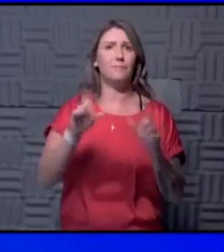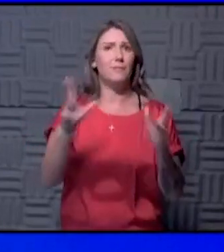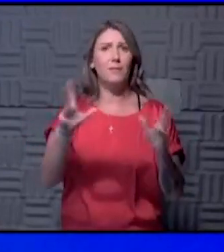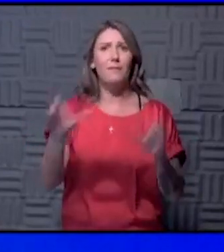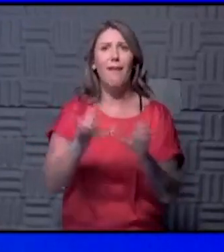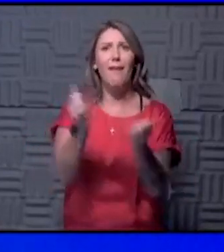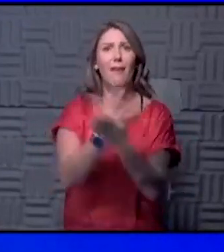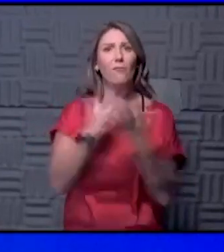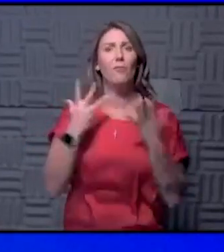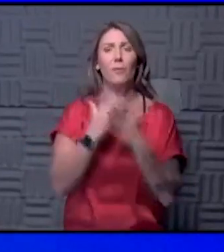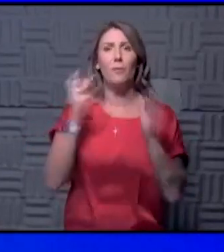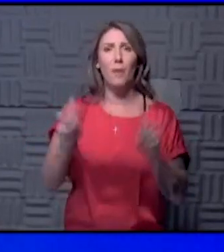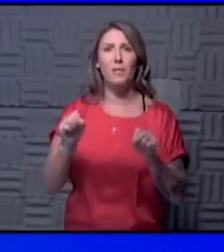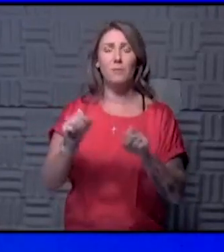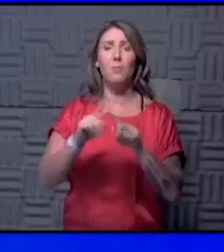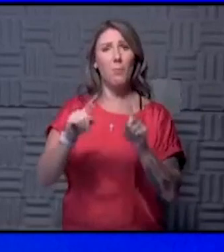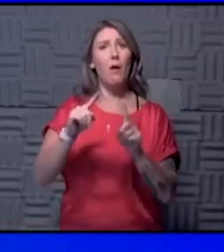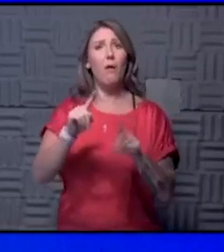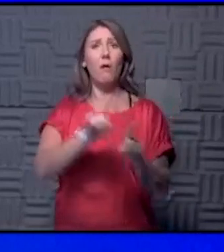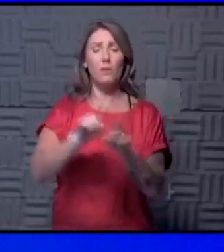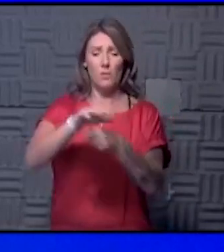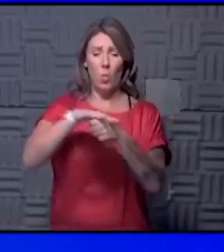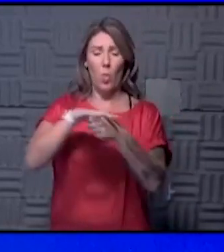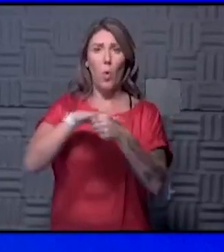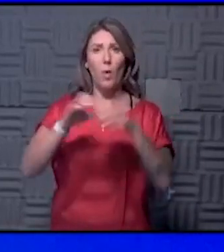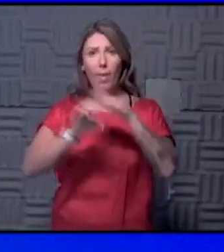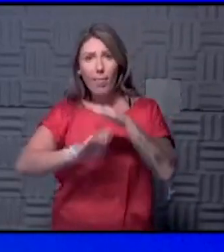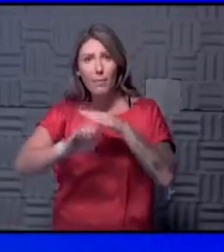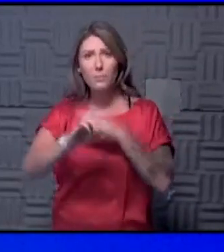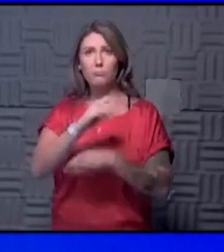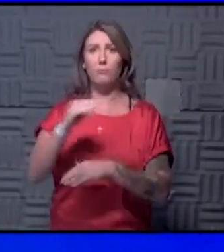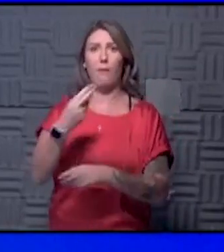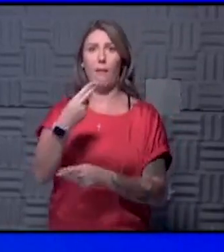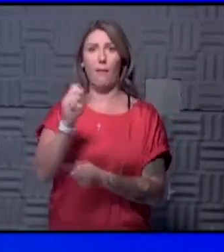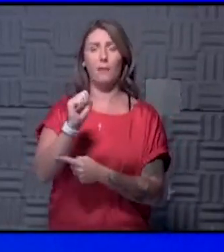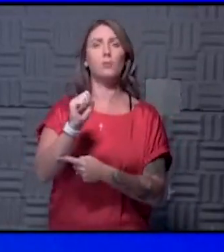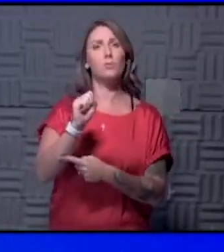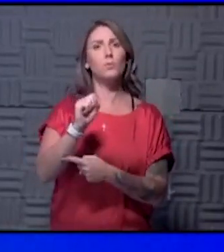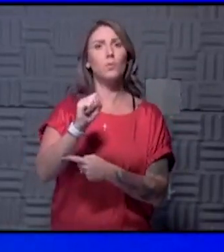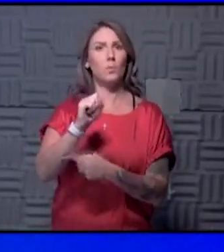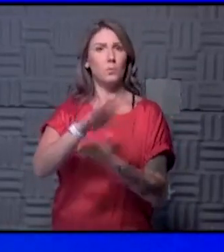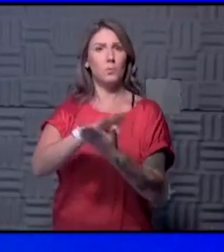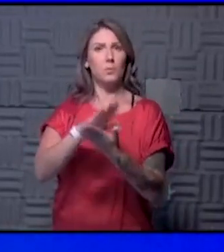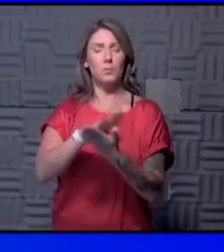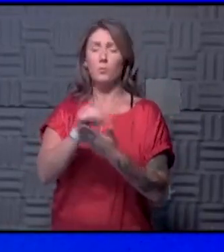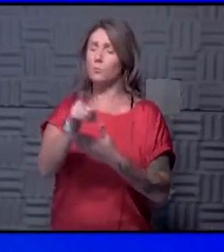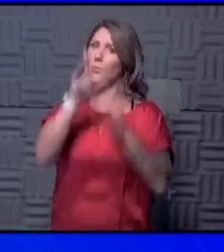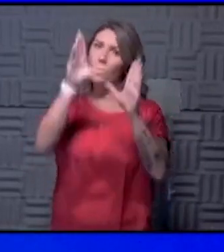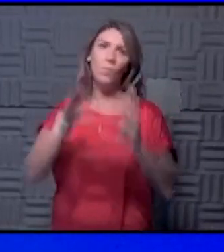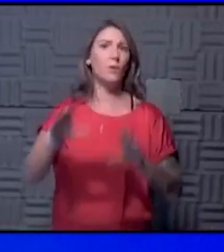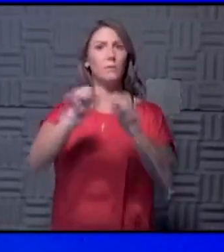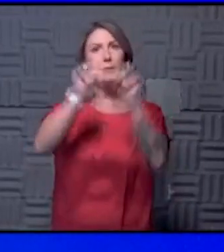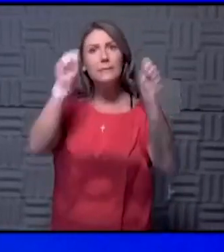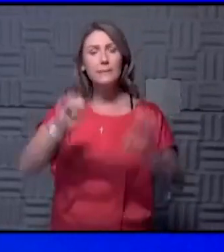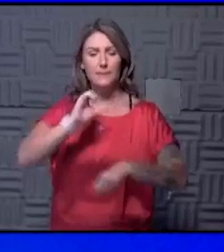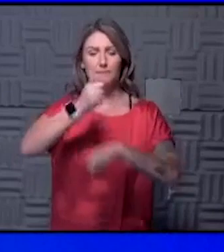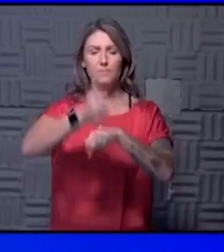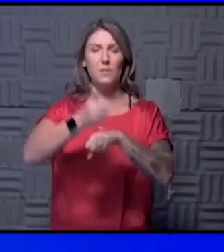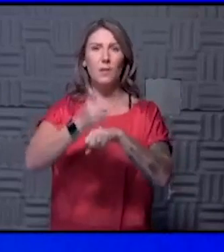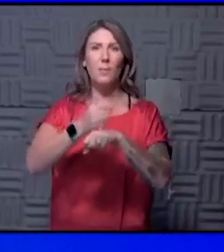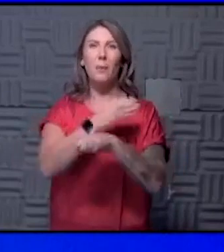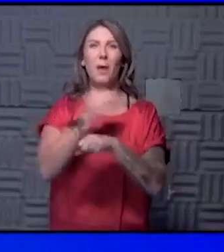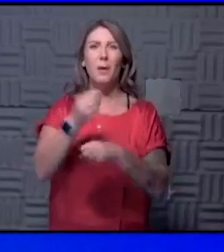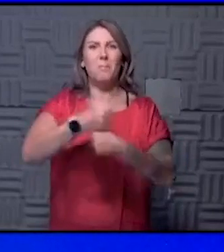a local elementary and high schools too. You have done an excellent job of creating those systems and having those things in place, like you said,